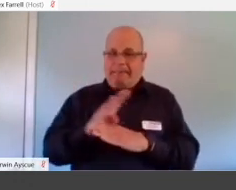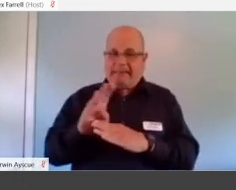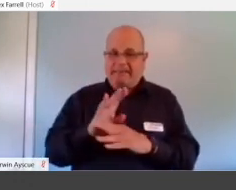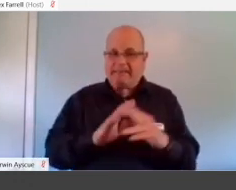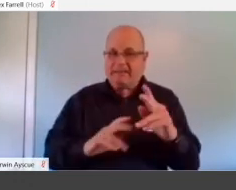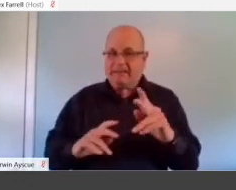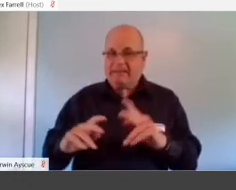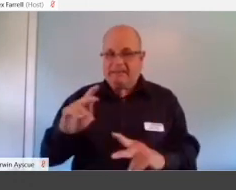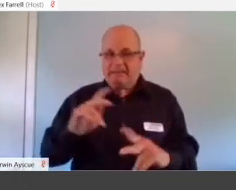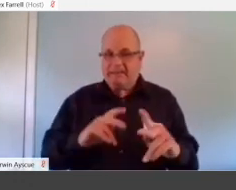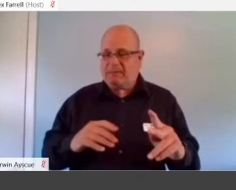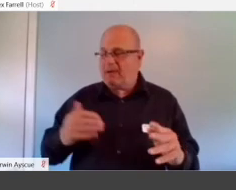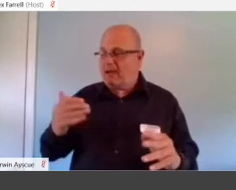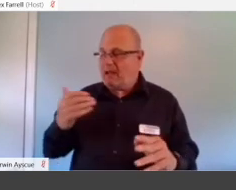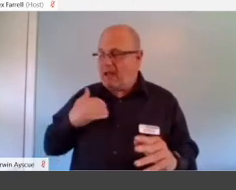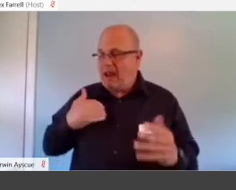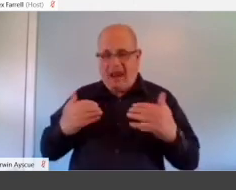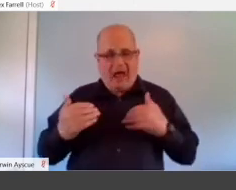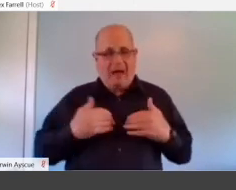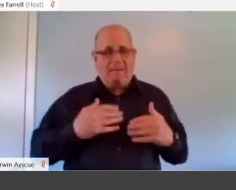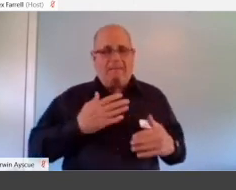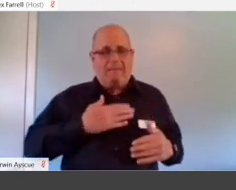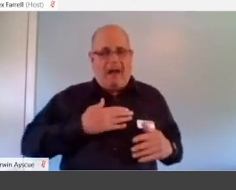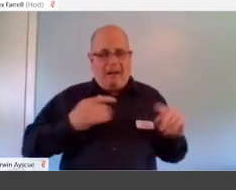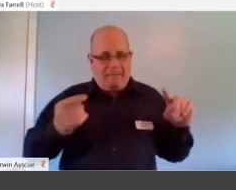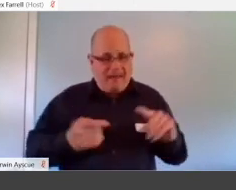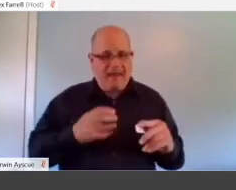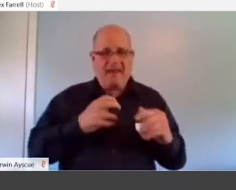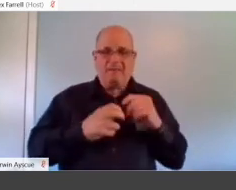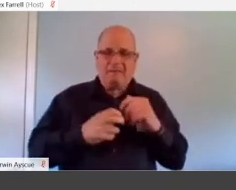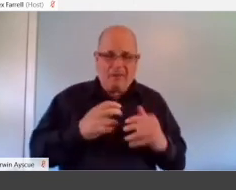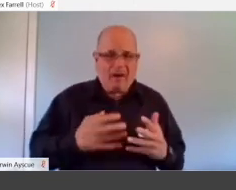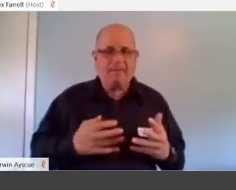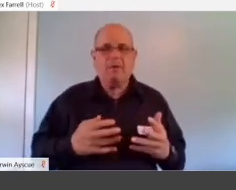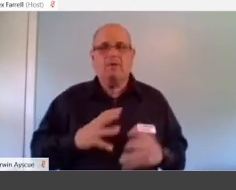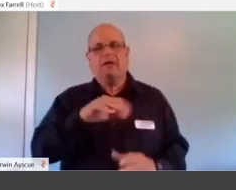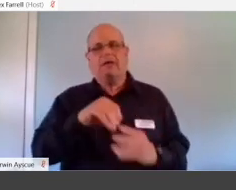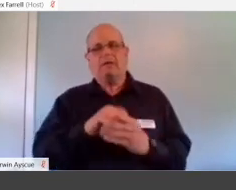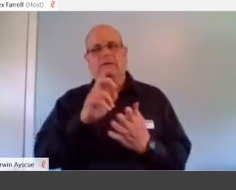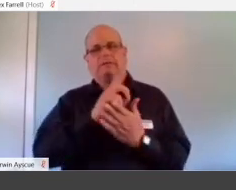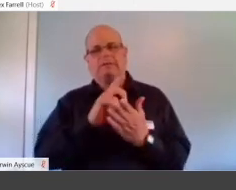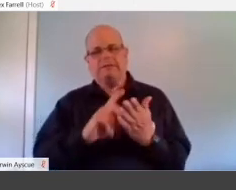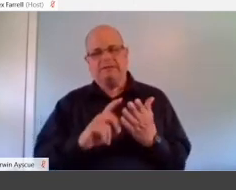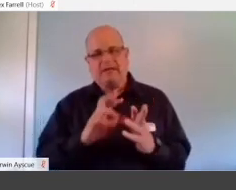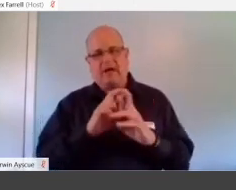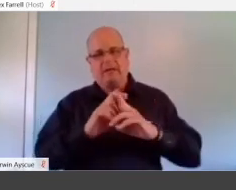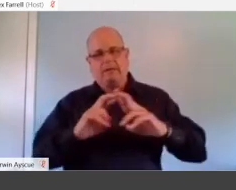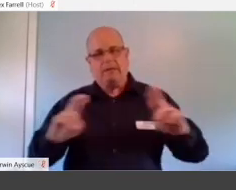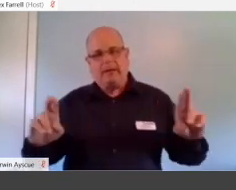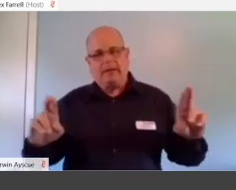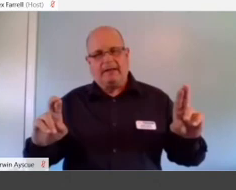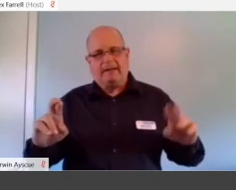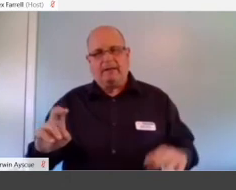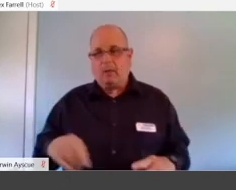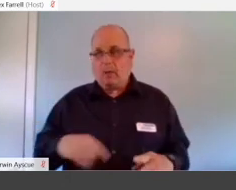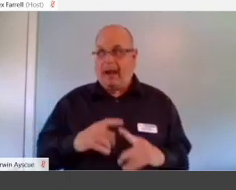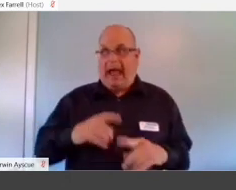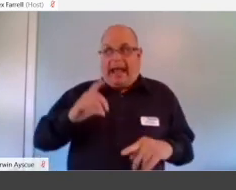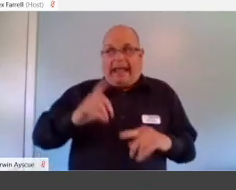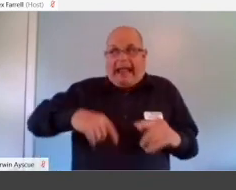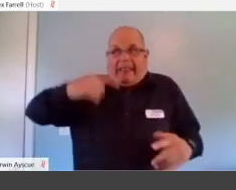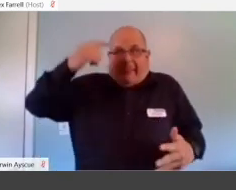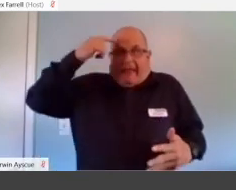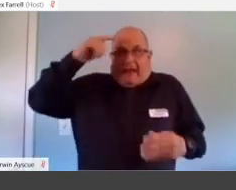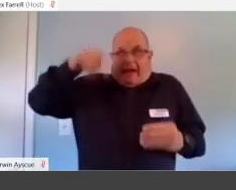and in peril, like, that's got to be part of the design process, is that this has to work when I cannot think about how this